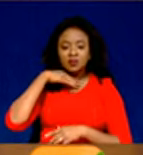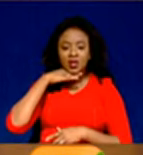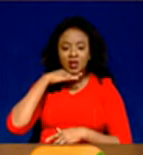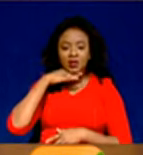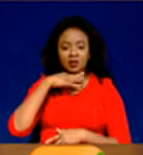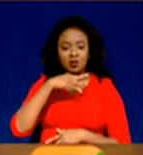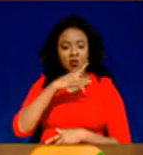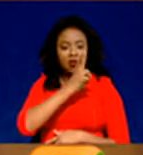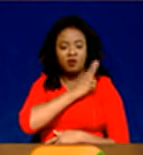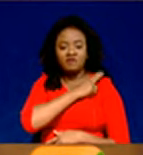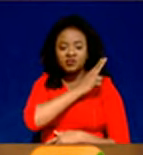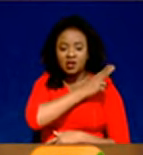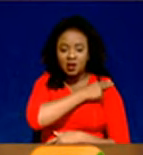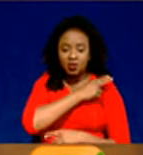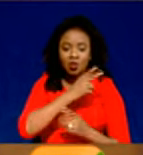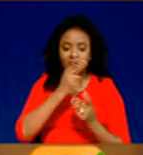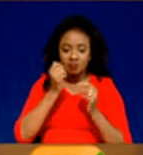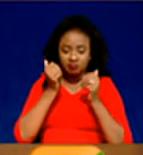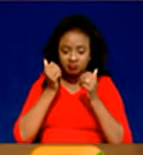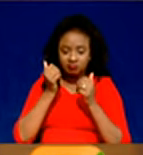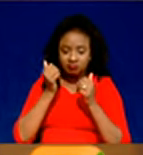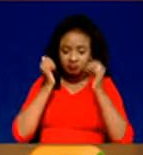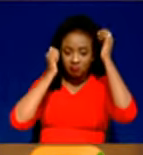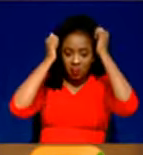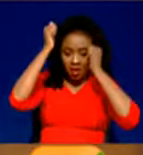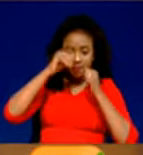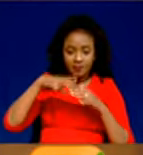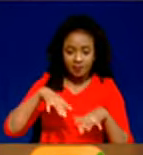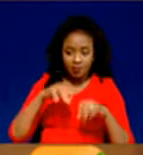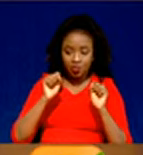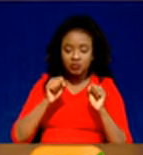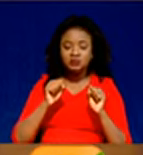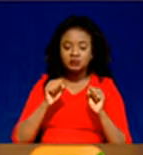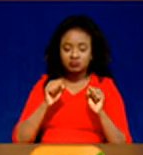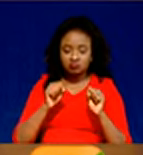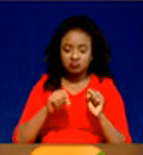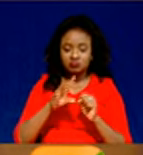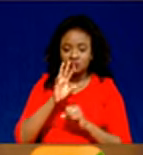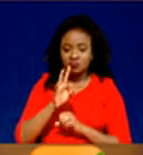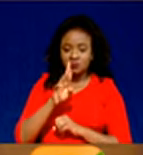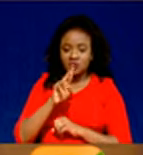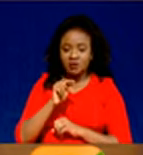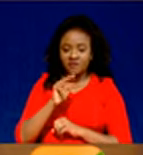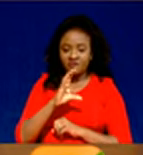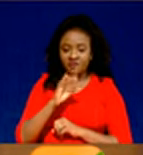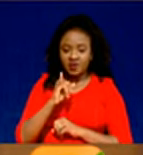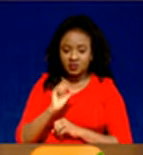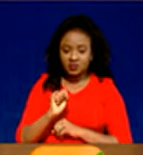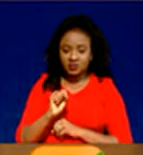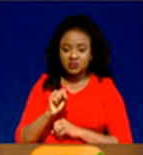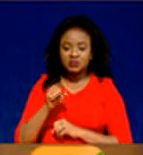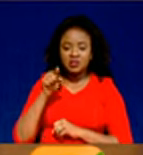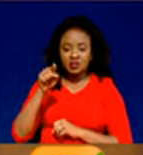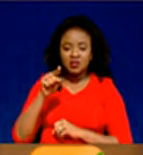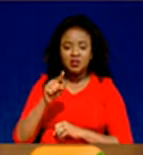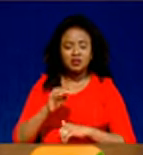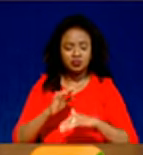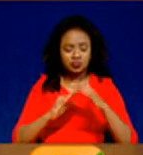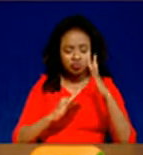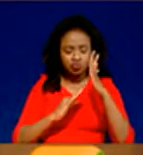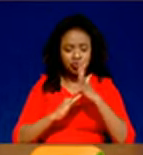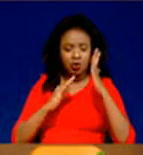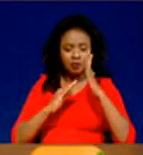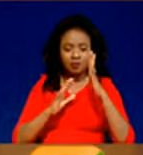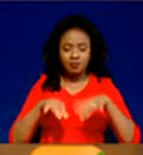Francis Omondi Ogolla, the chief of the Kenya Defense